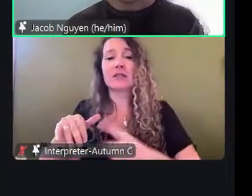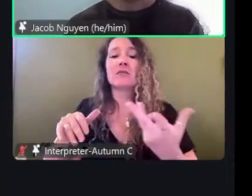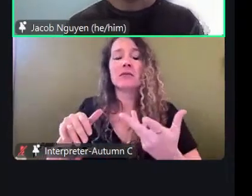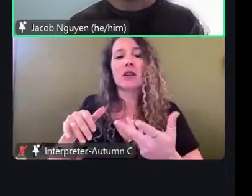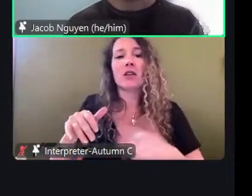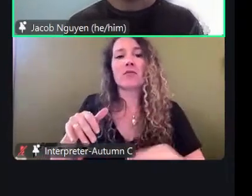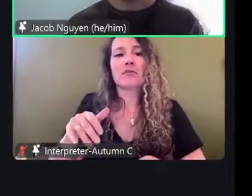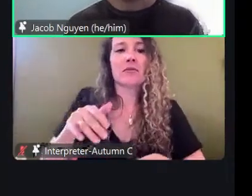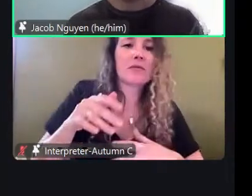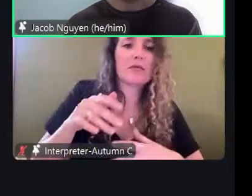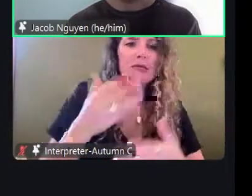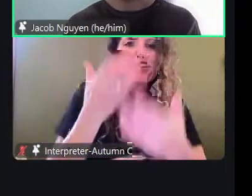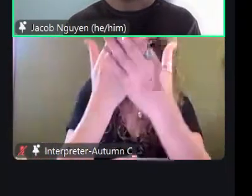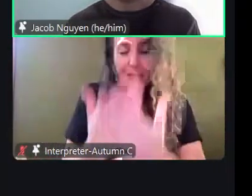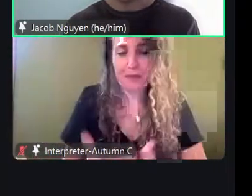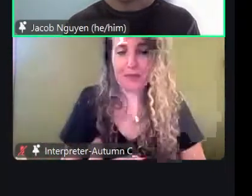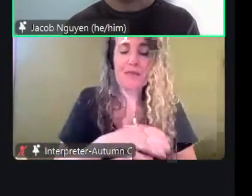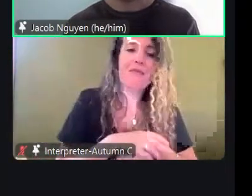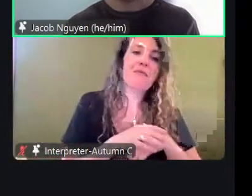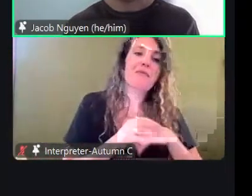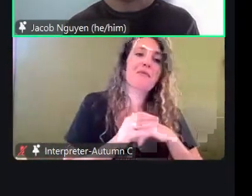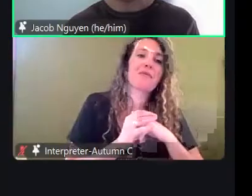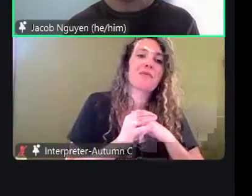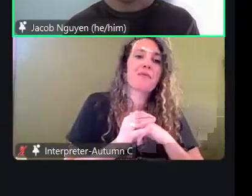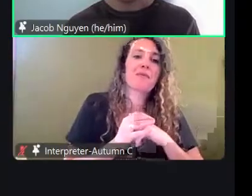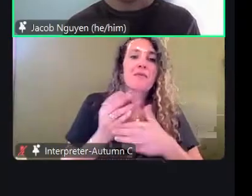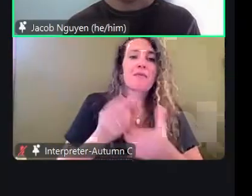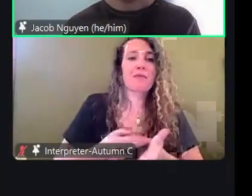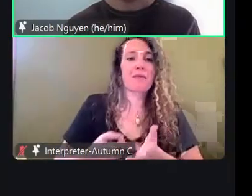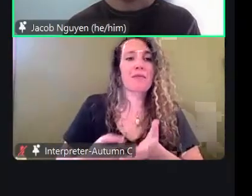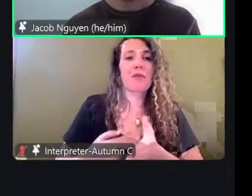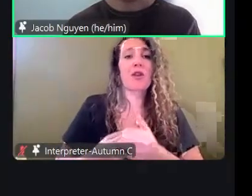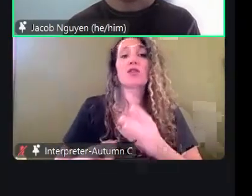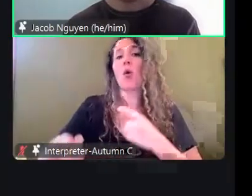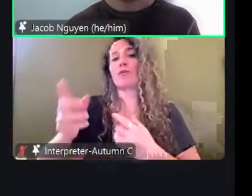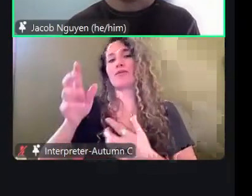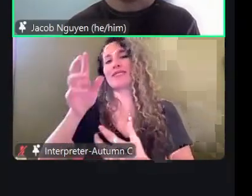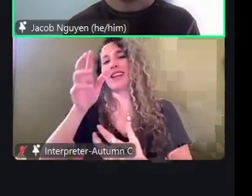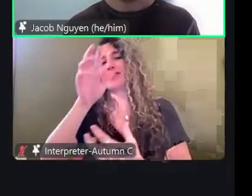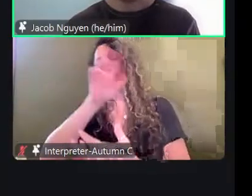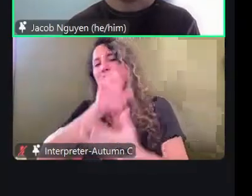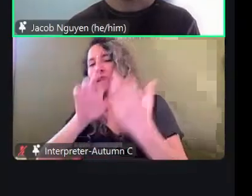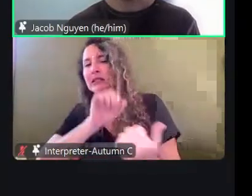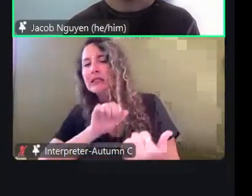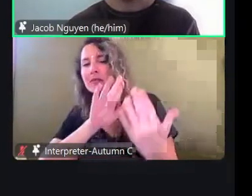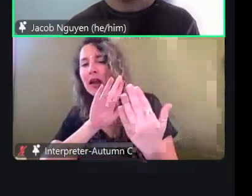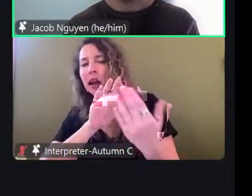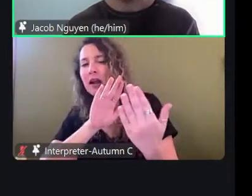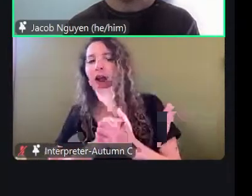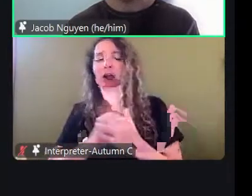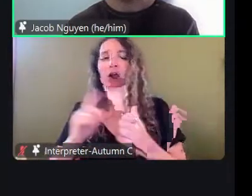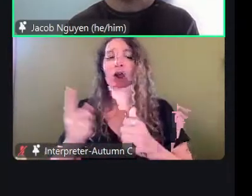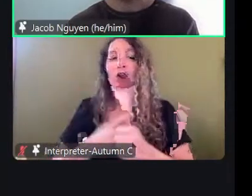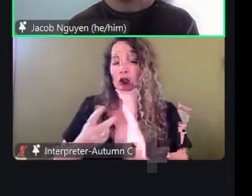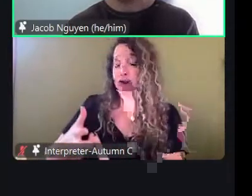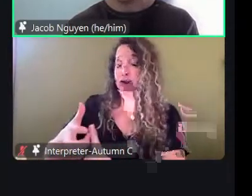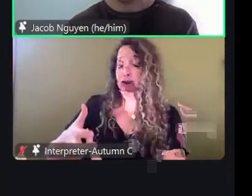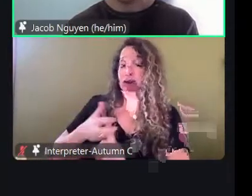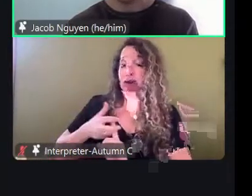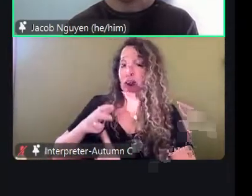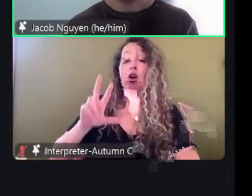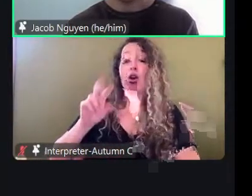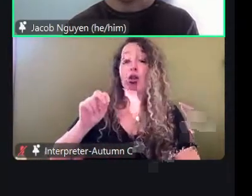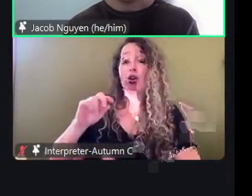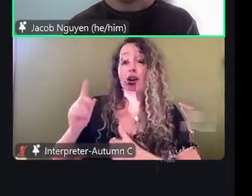So our pilot study used a mixed methods approach. So first, we were targeting to recruit 30 first-year medical students